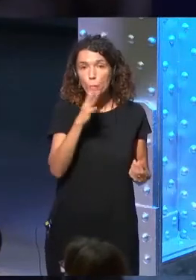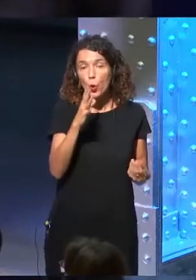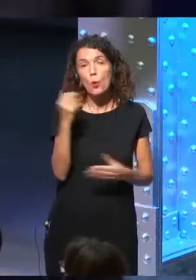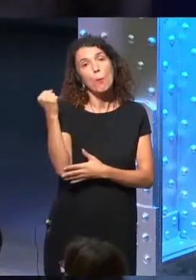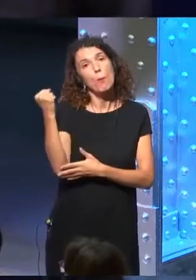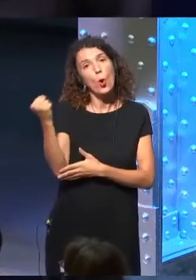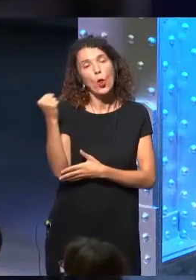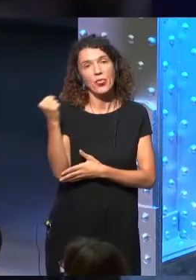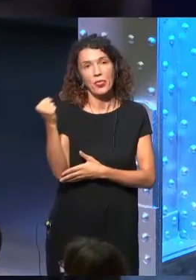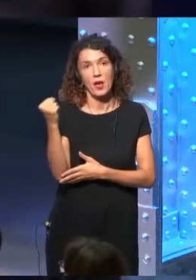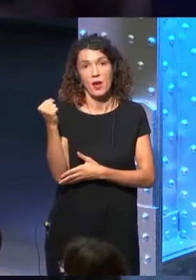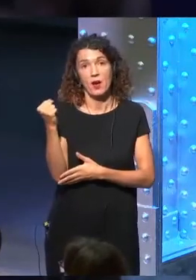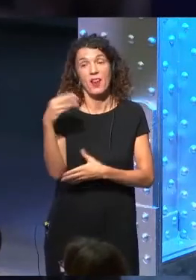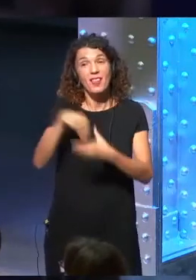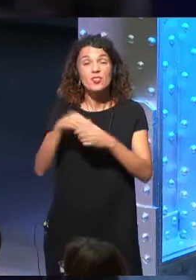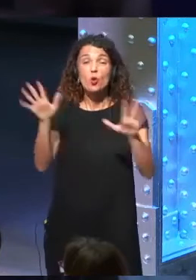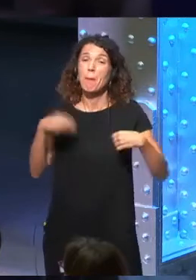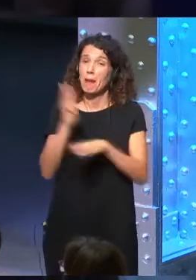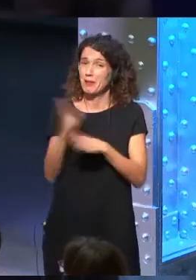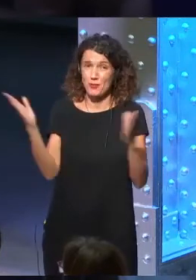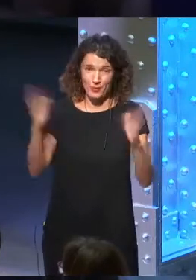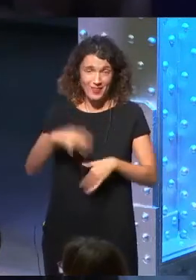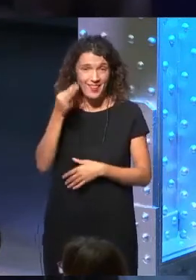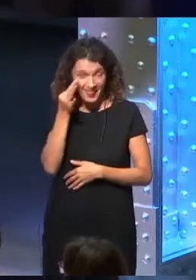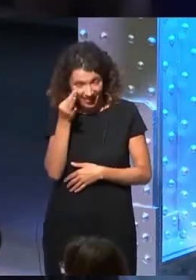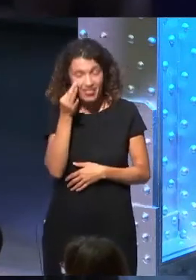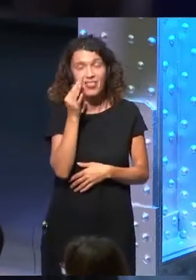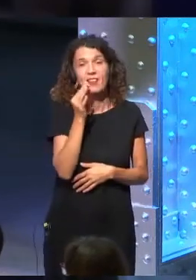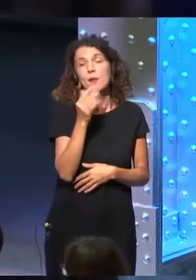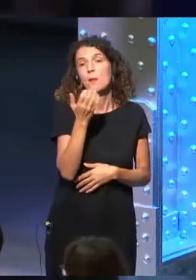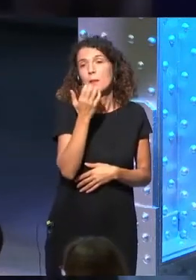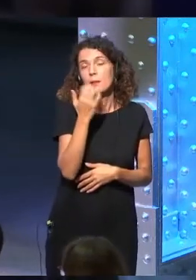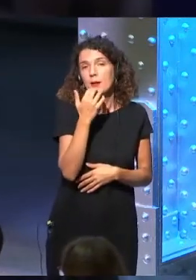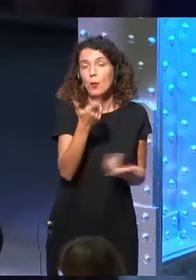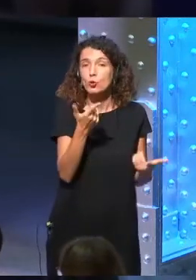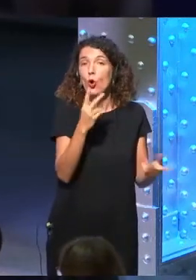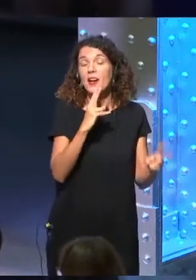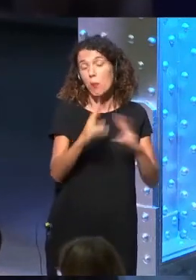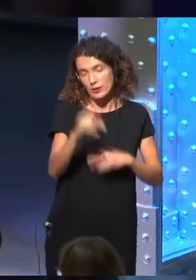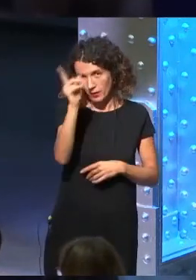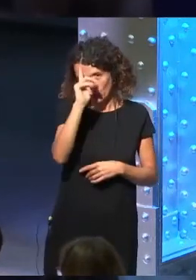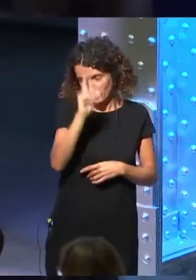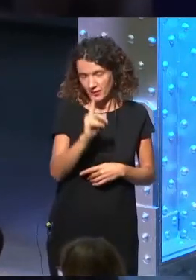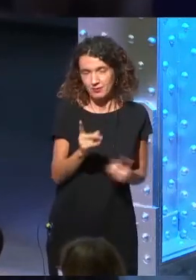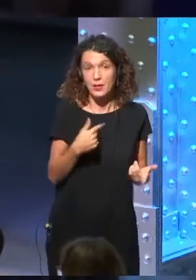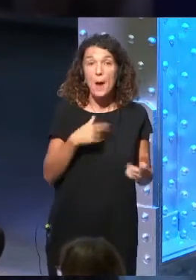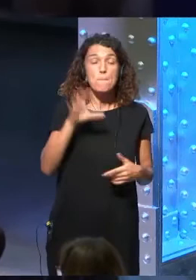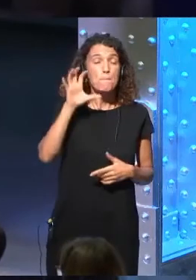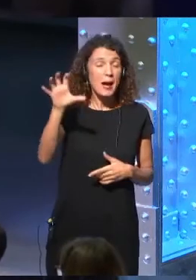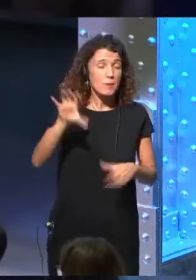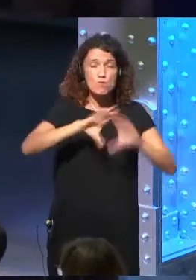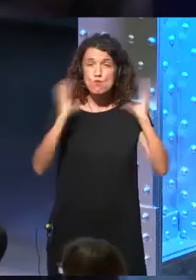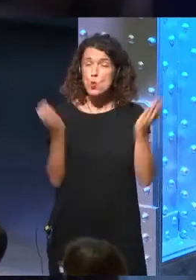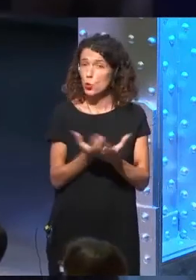lie in Parliament. The country in the world, I bet you can't guess the answer to this, the country in the world